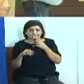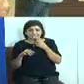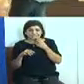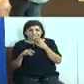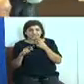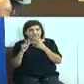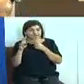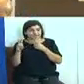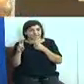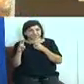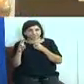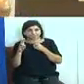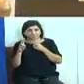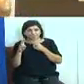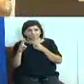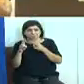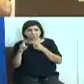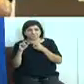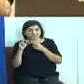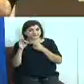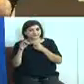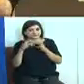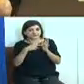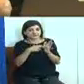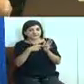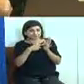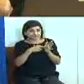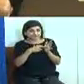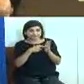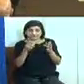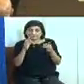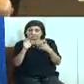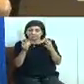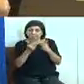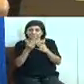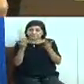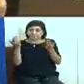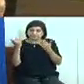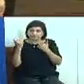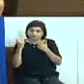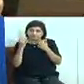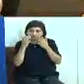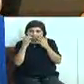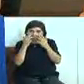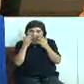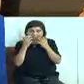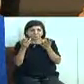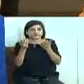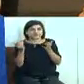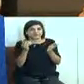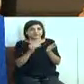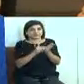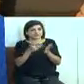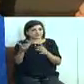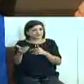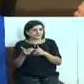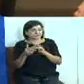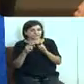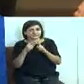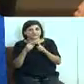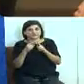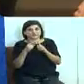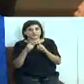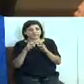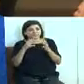Las Vegas, any of those, are just as long as there's a representative, you can all come, but wanna again invite you to the connection,